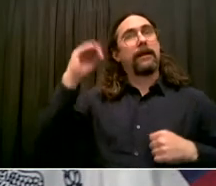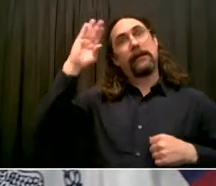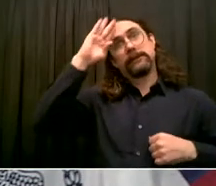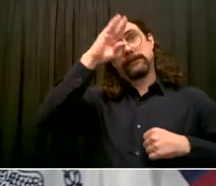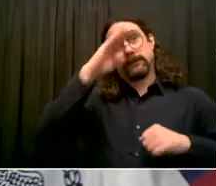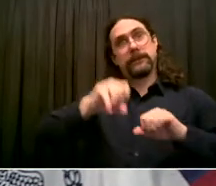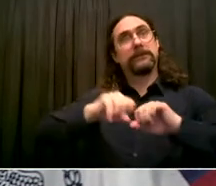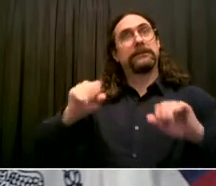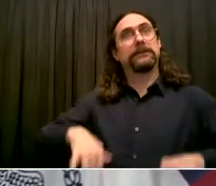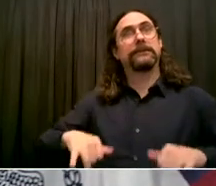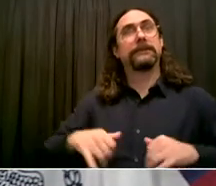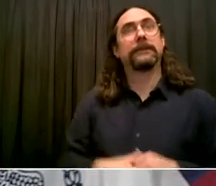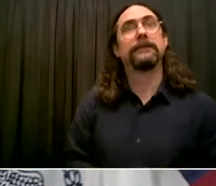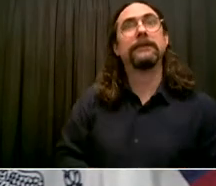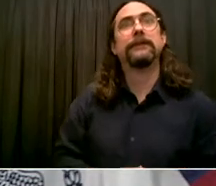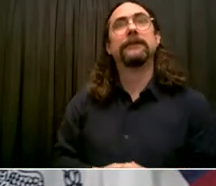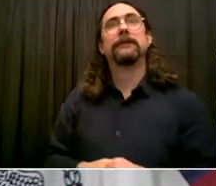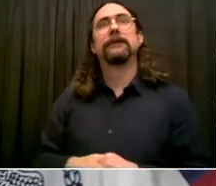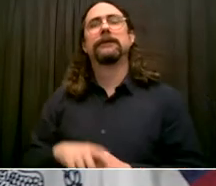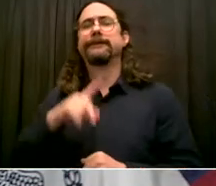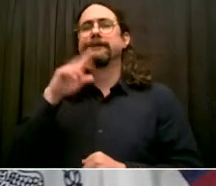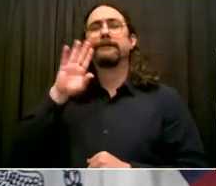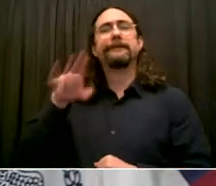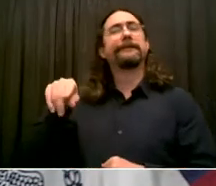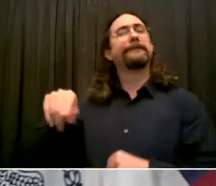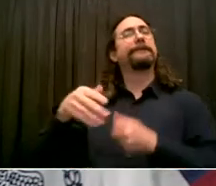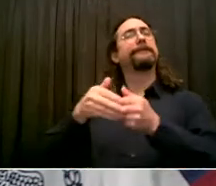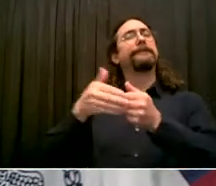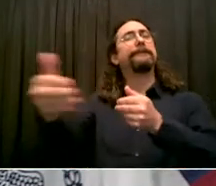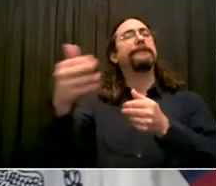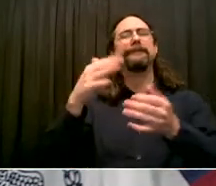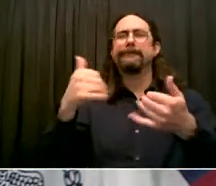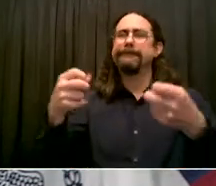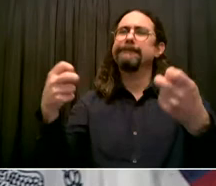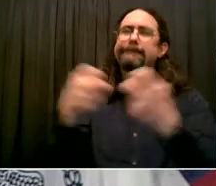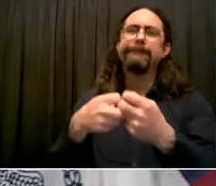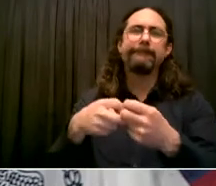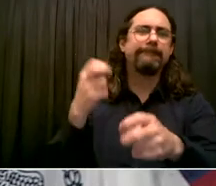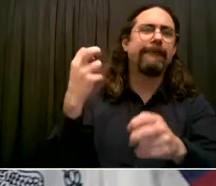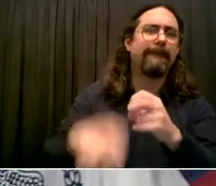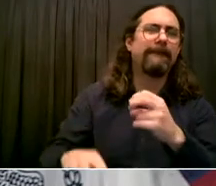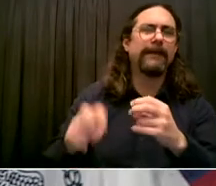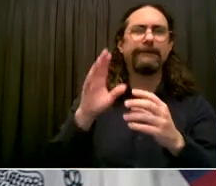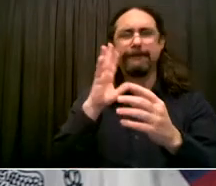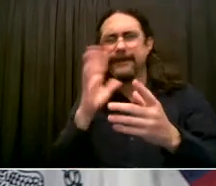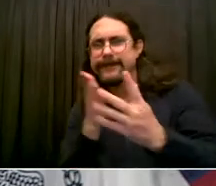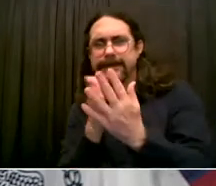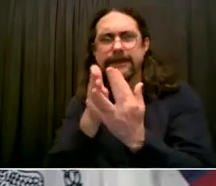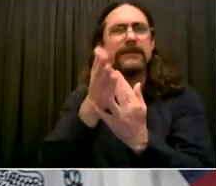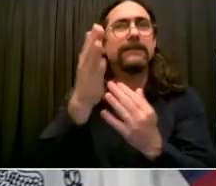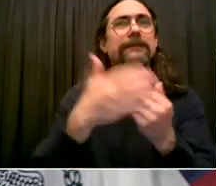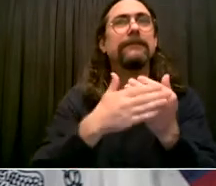ongoing challenge, but we're going to throw everything we got at it. Go ahead, Marcia. I just wonder if you have plans to